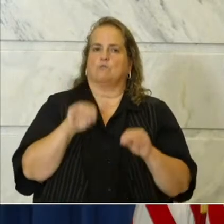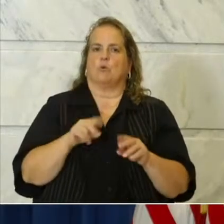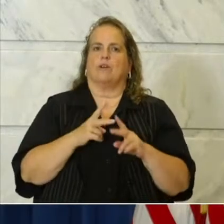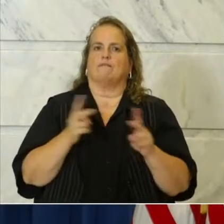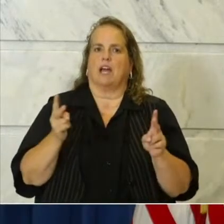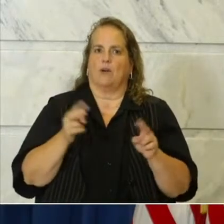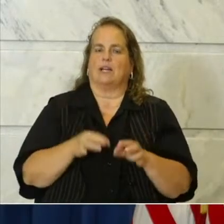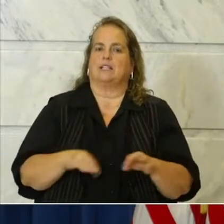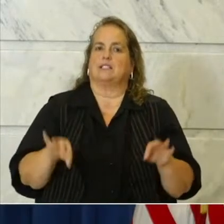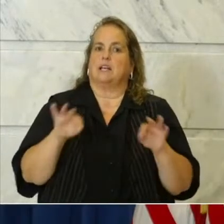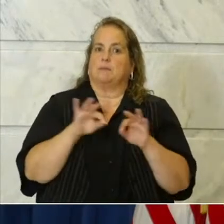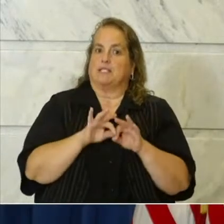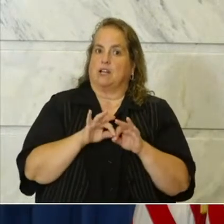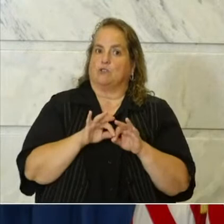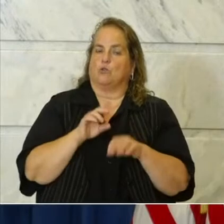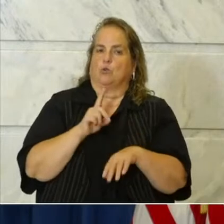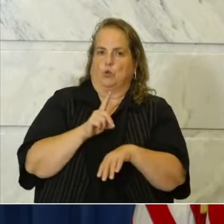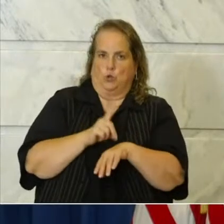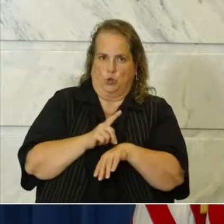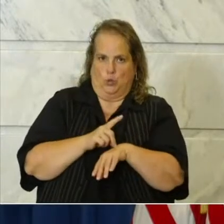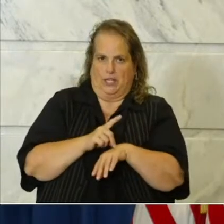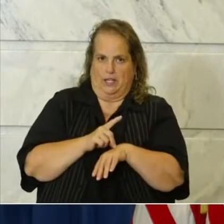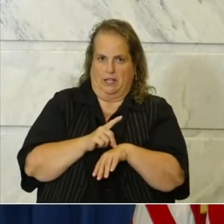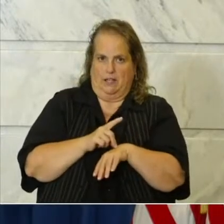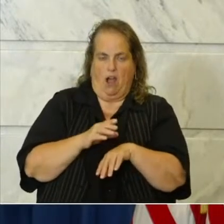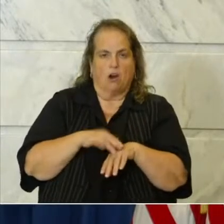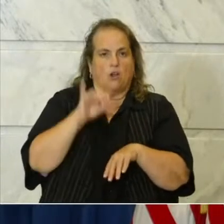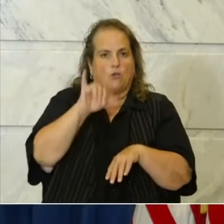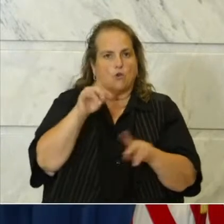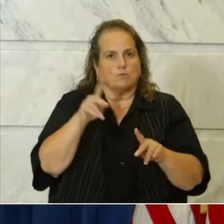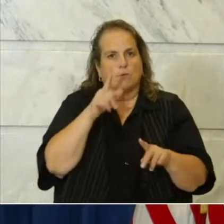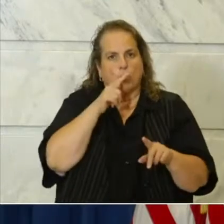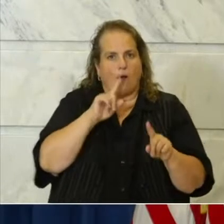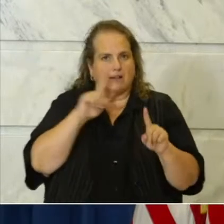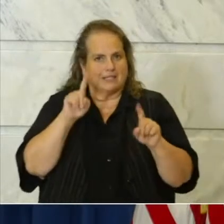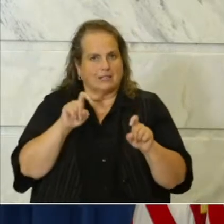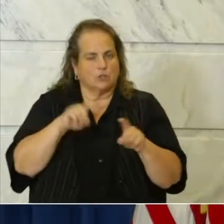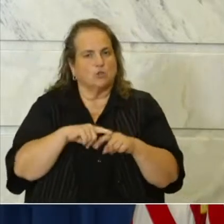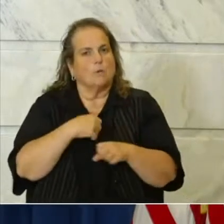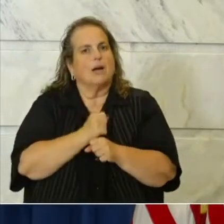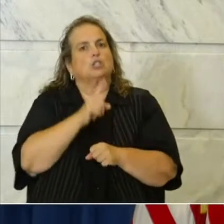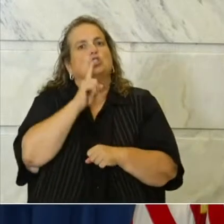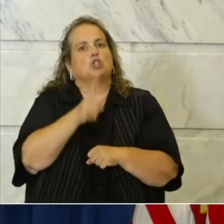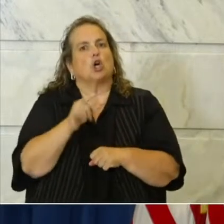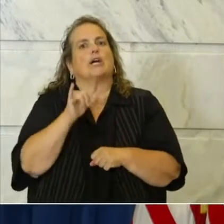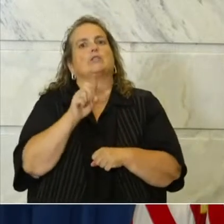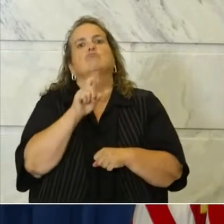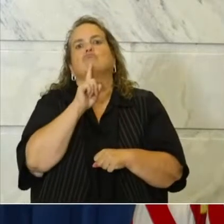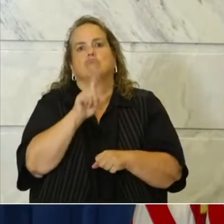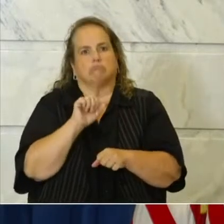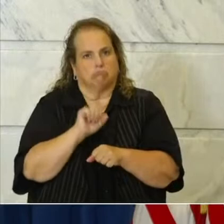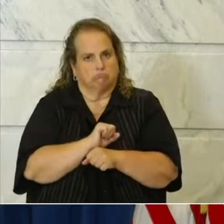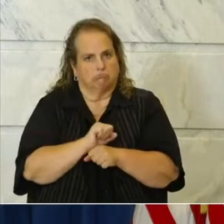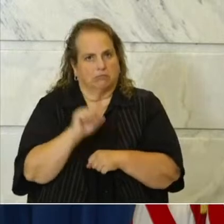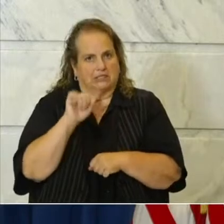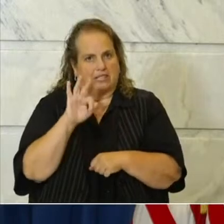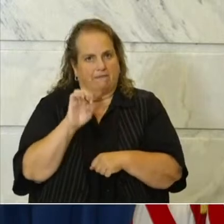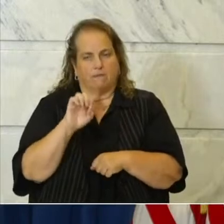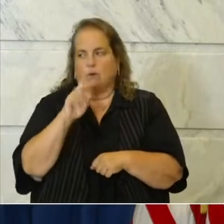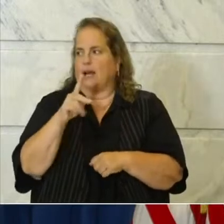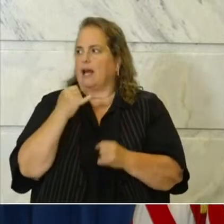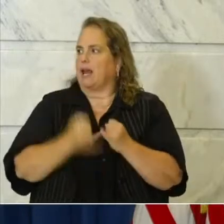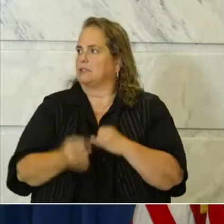substantial duty on those that are testing it to make sure that it is truly safe. All right, last